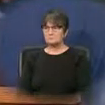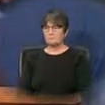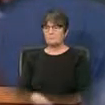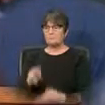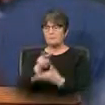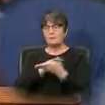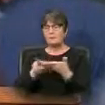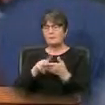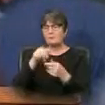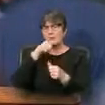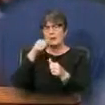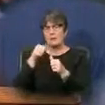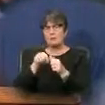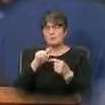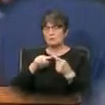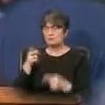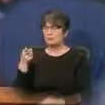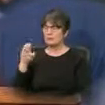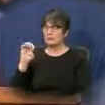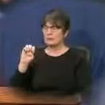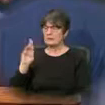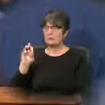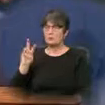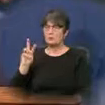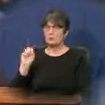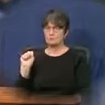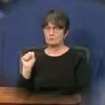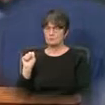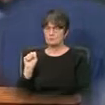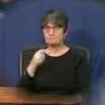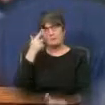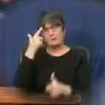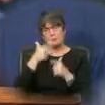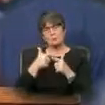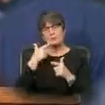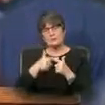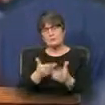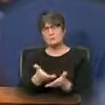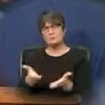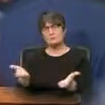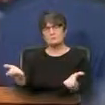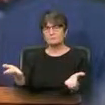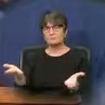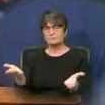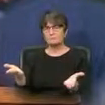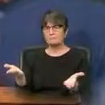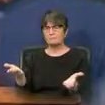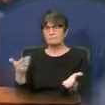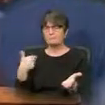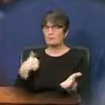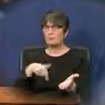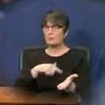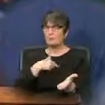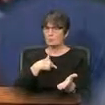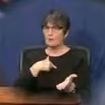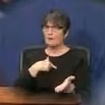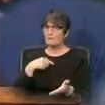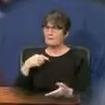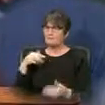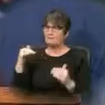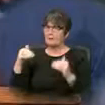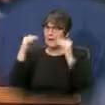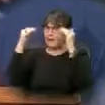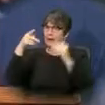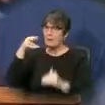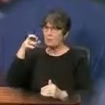A reading from the letter to the Hebrews. Brothers and sisters, since we have a great high priest who